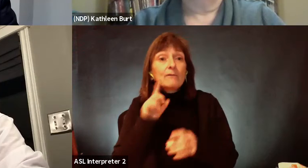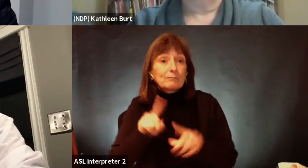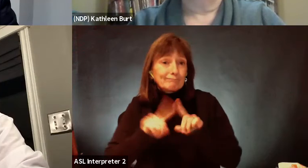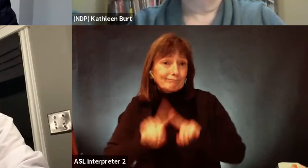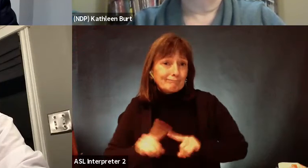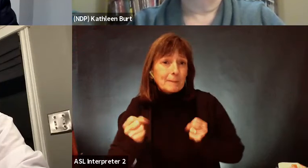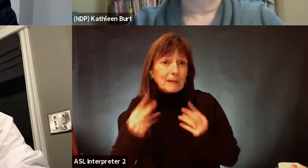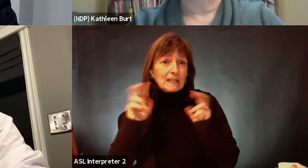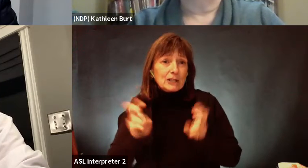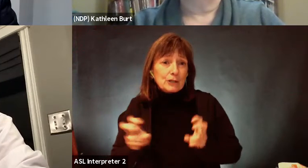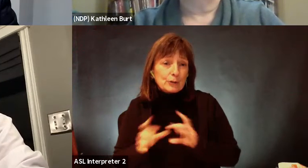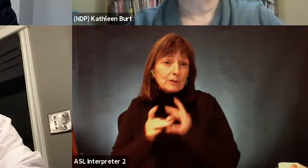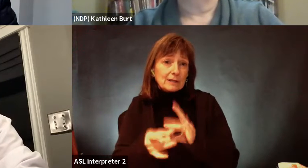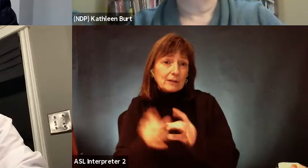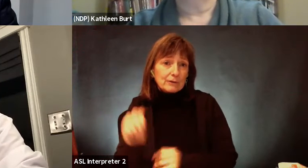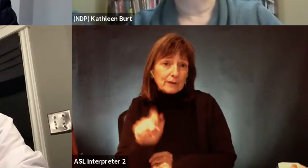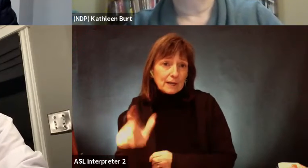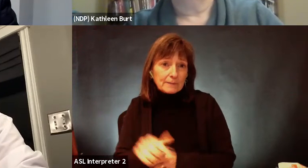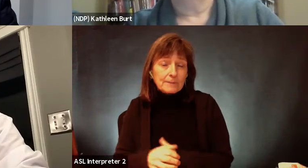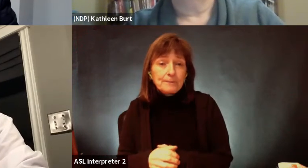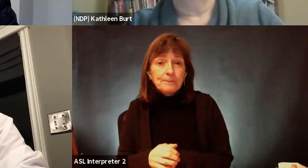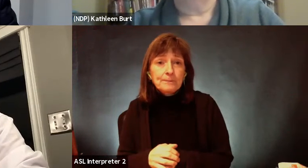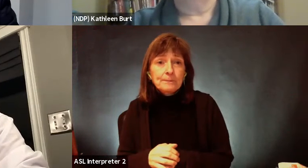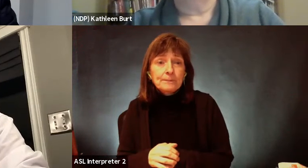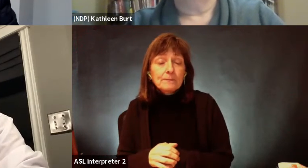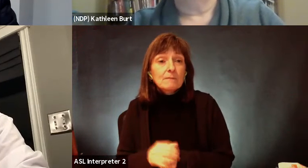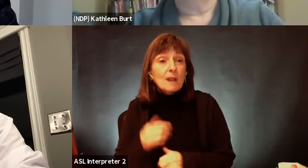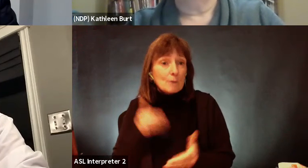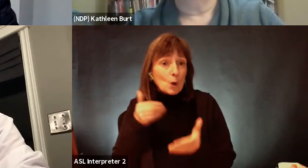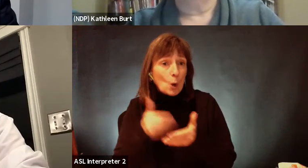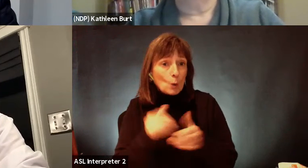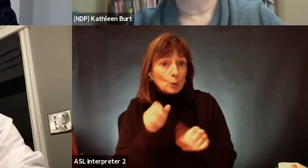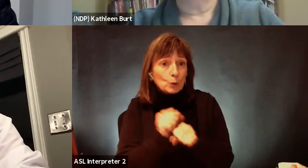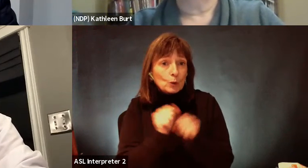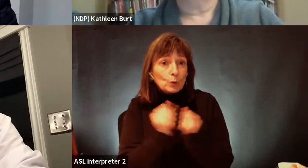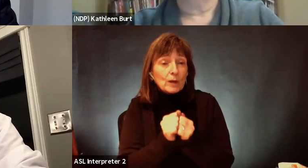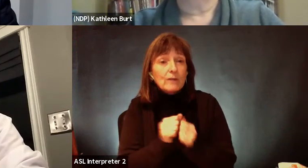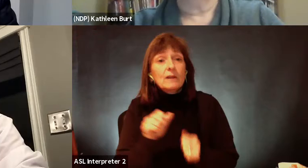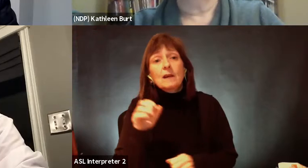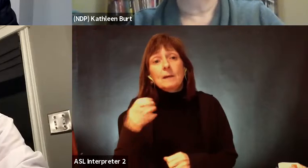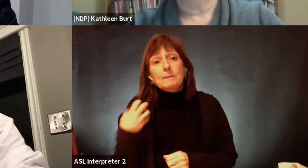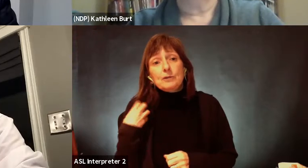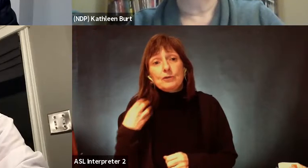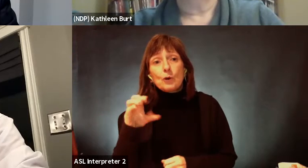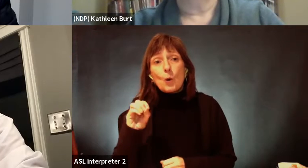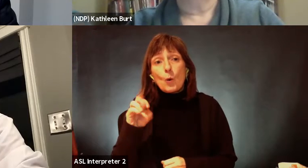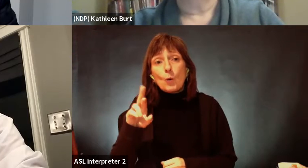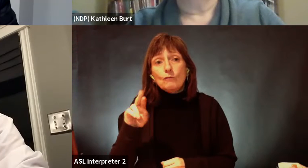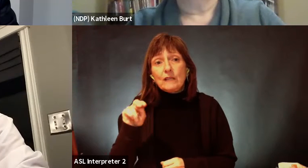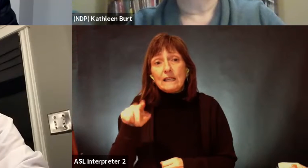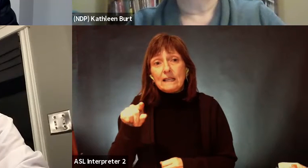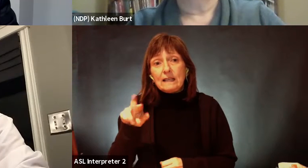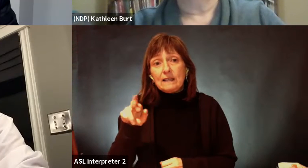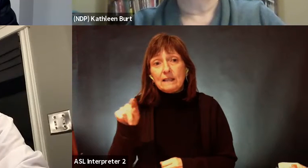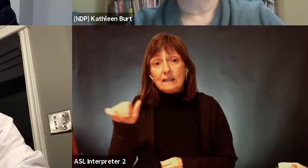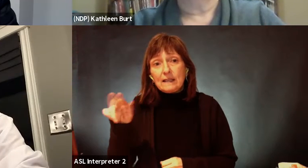Labrador. As such, I've worked closely with Minister Seamus O'Regan to deliver important programs and infrastructure for our